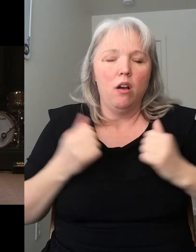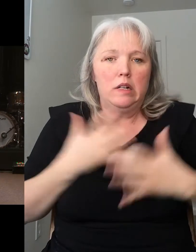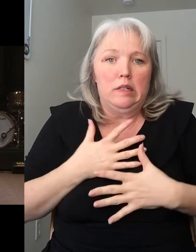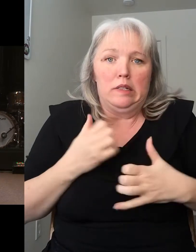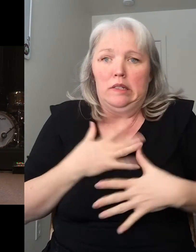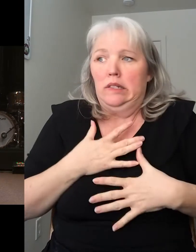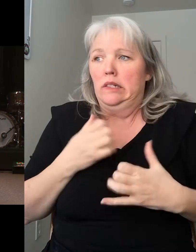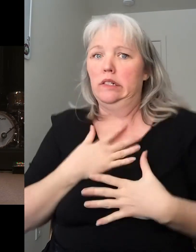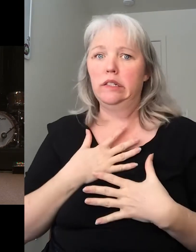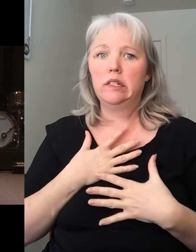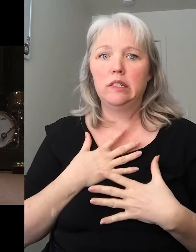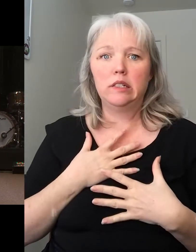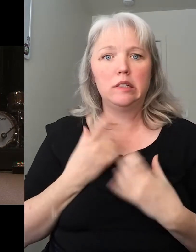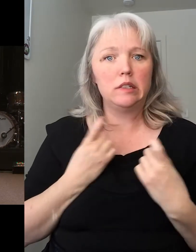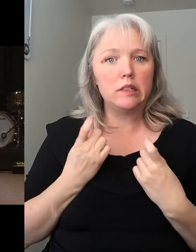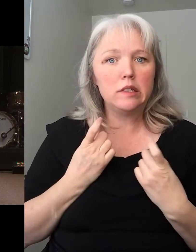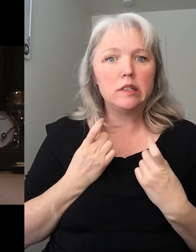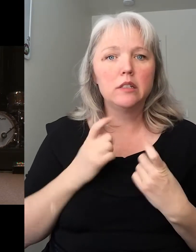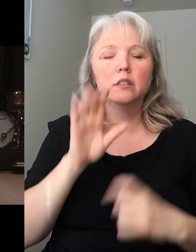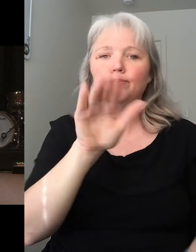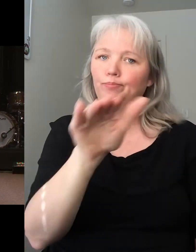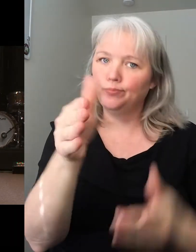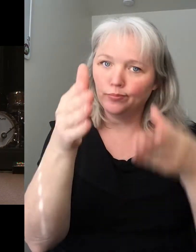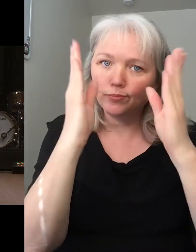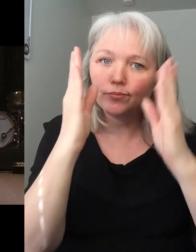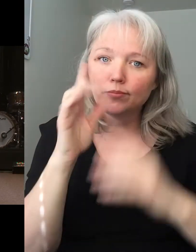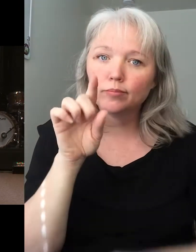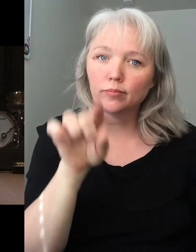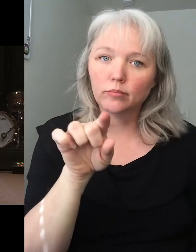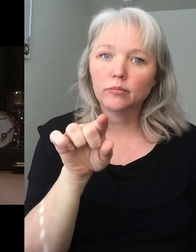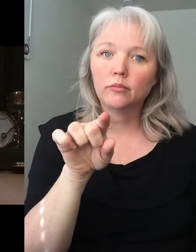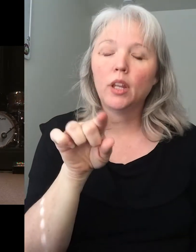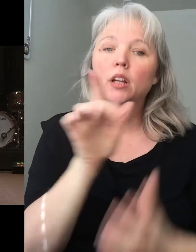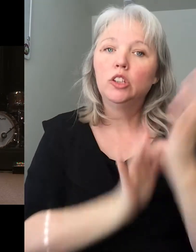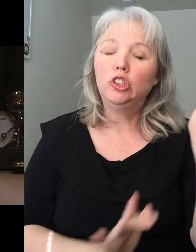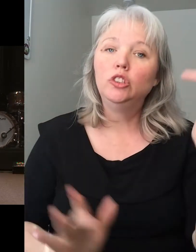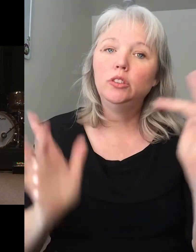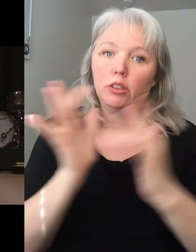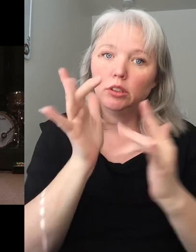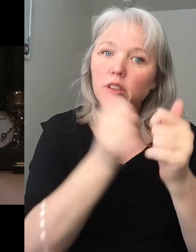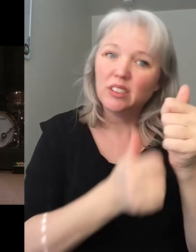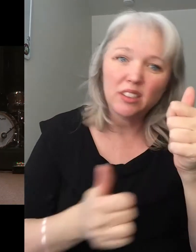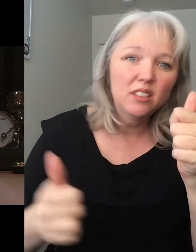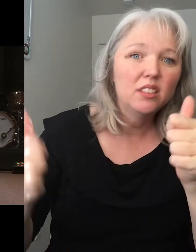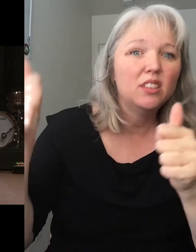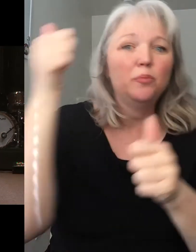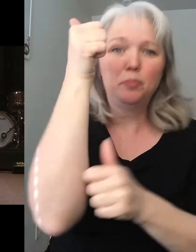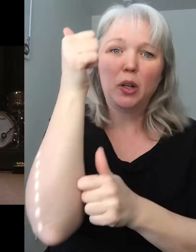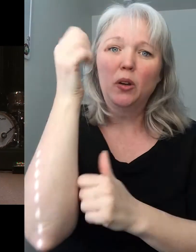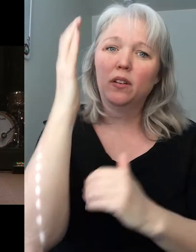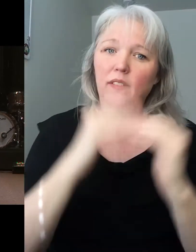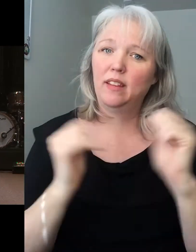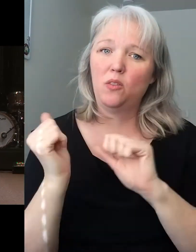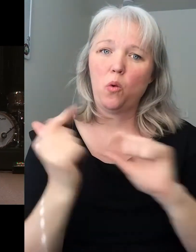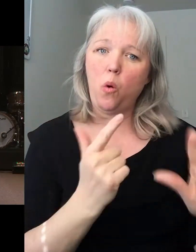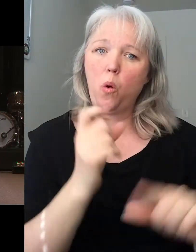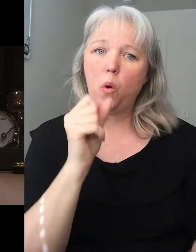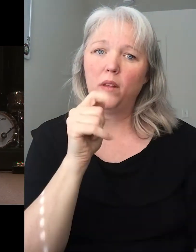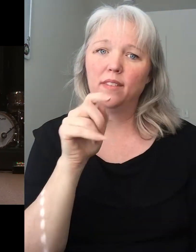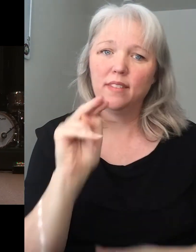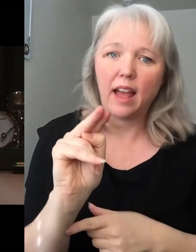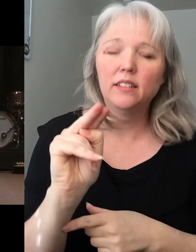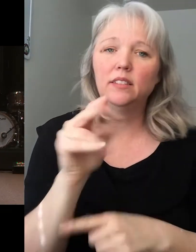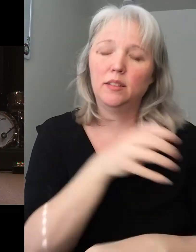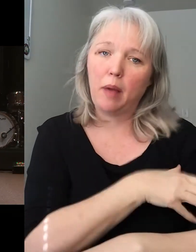fear. I want you to hear me. Jesus is bigger than all of